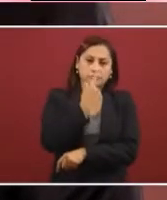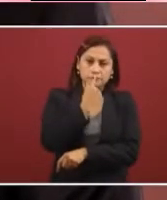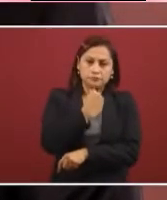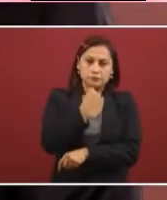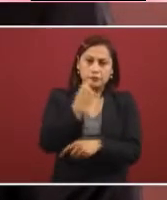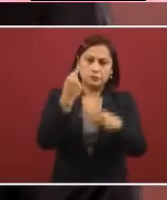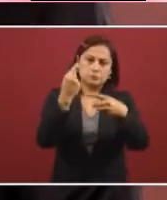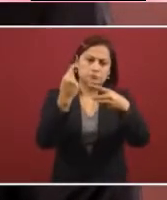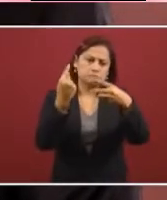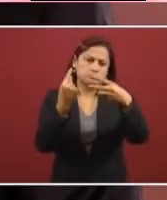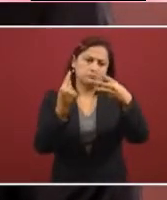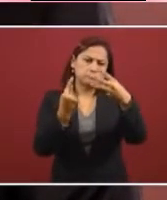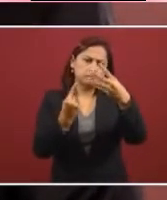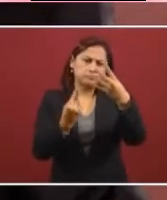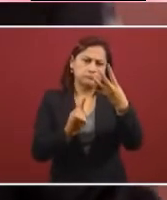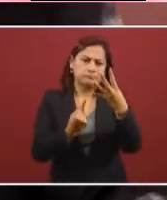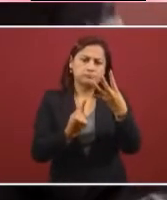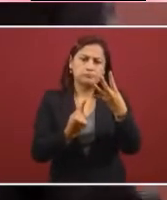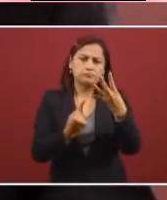in police,